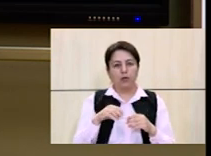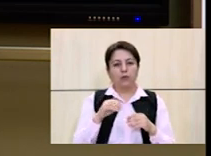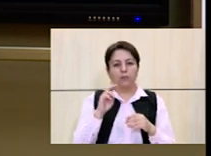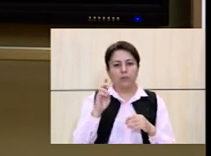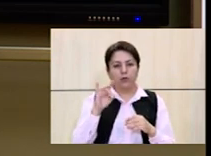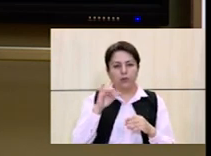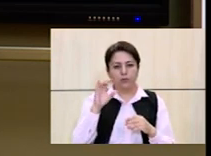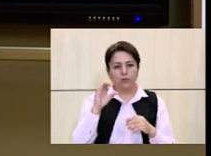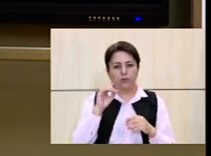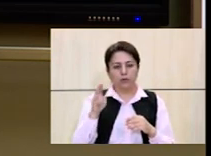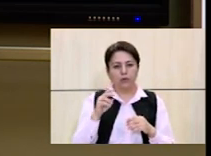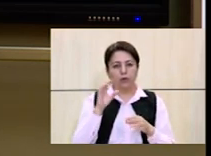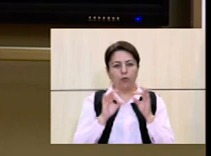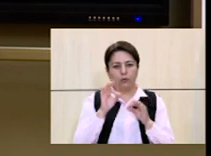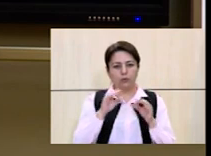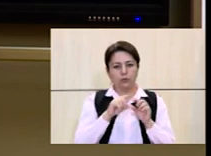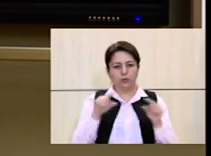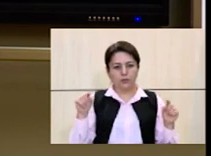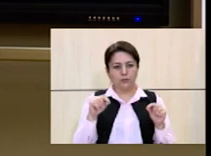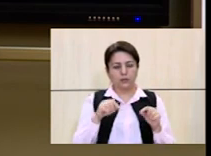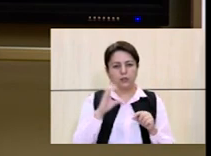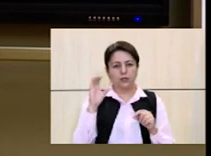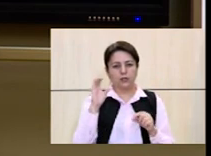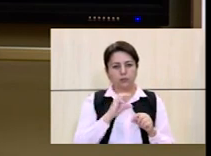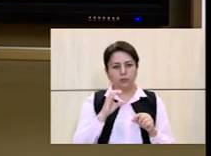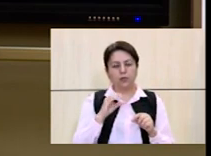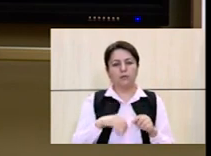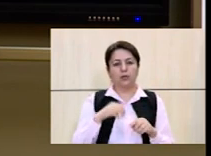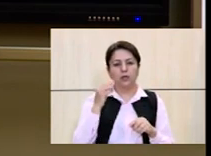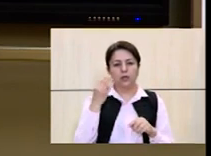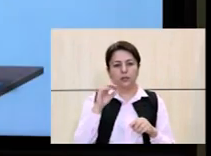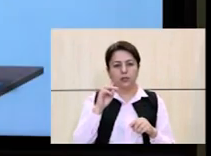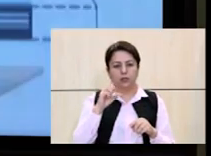tasmasi hamda sekundomer va shtativ kerak.